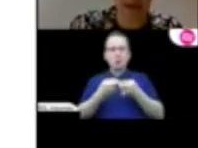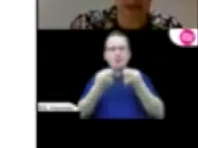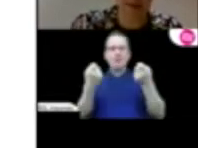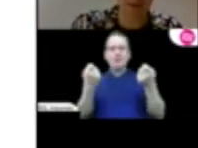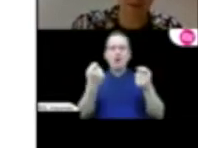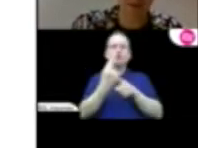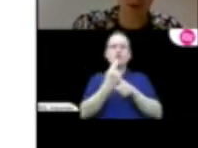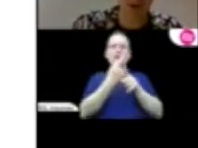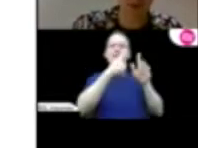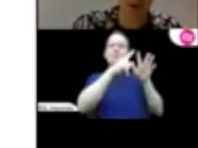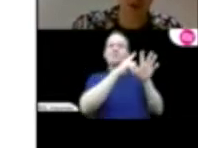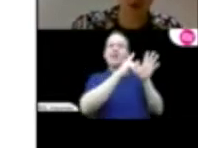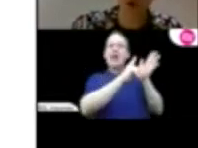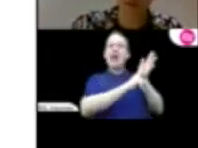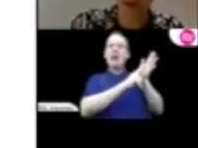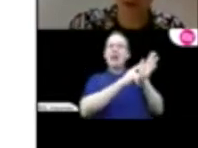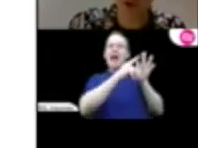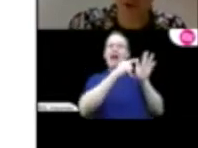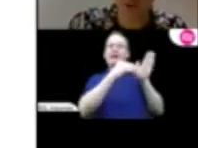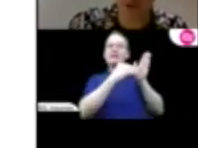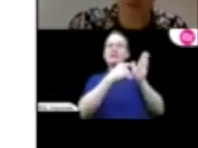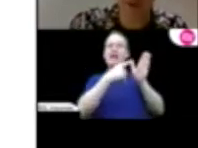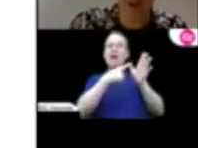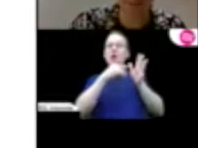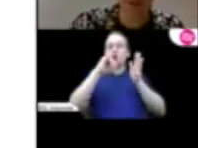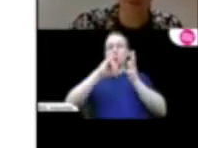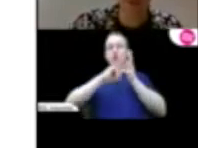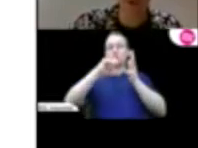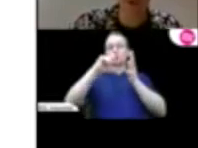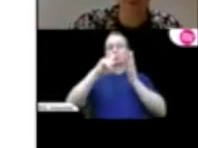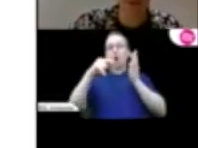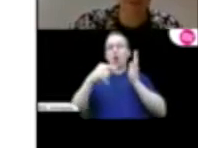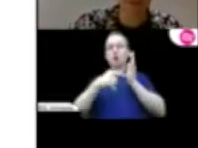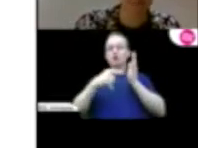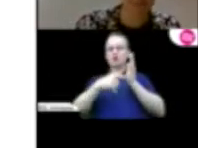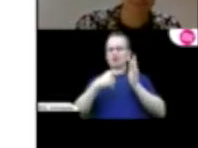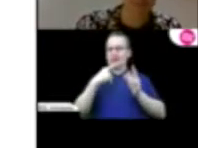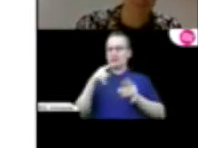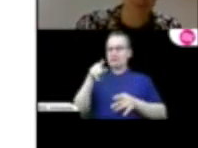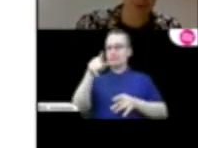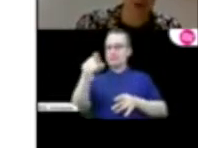trial of Eliza Scott, who had been accused of attempted sodomy.